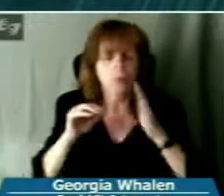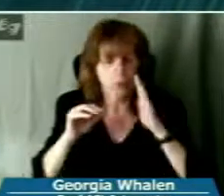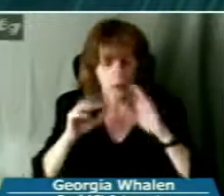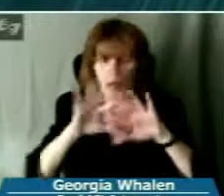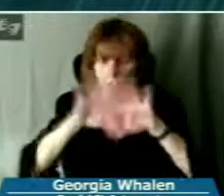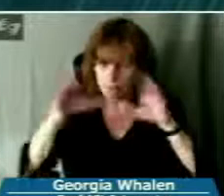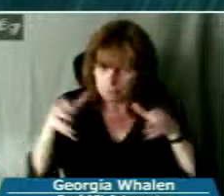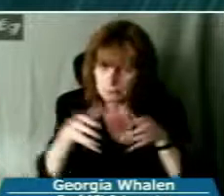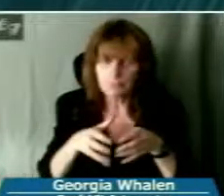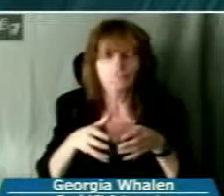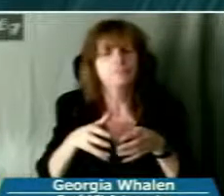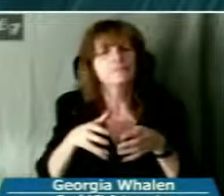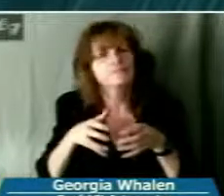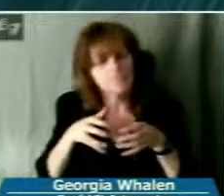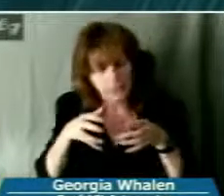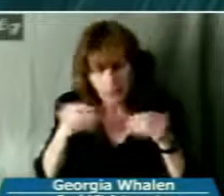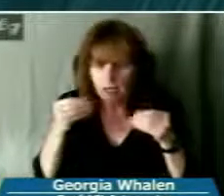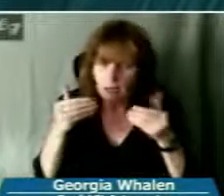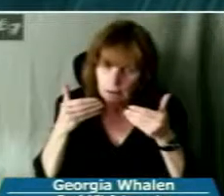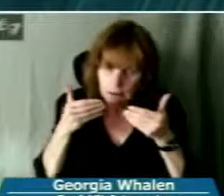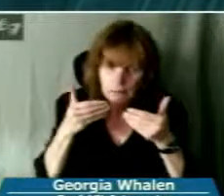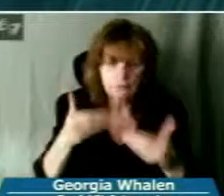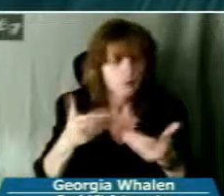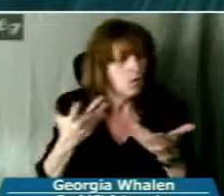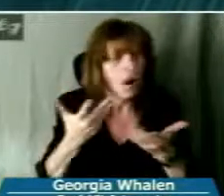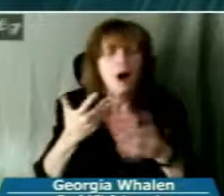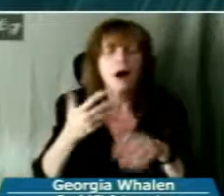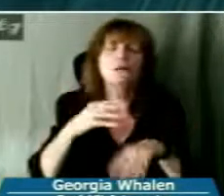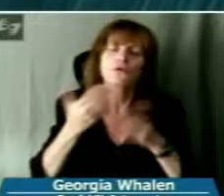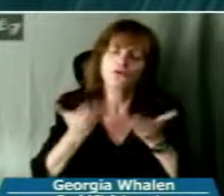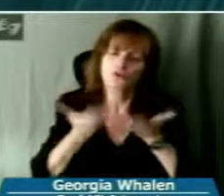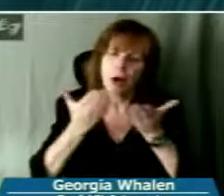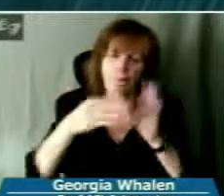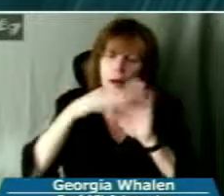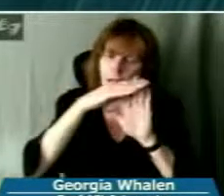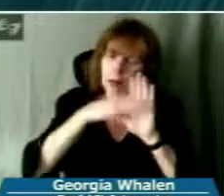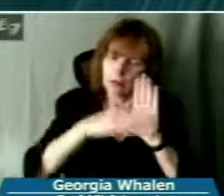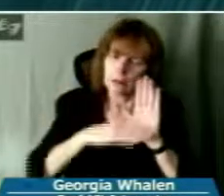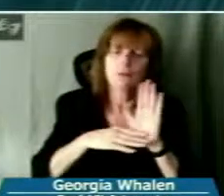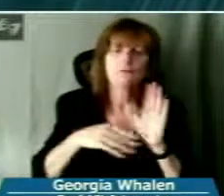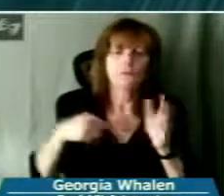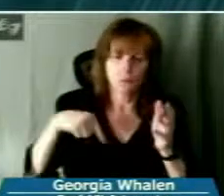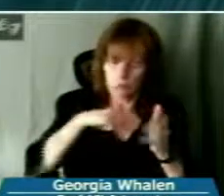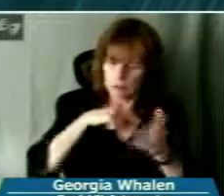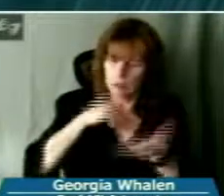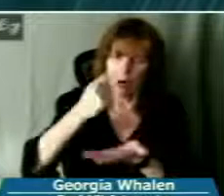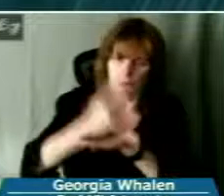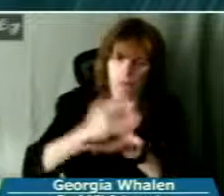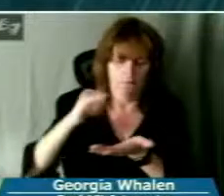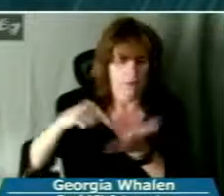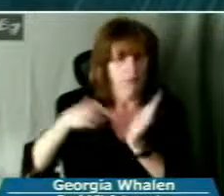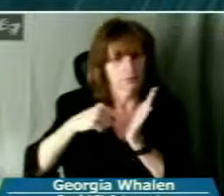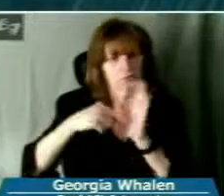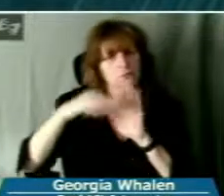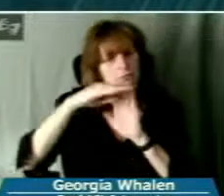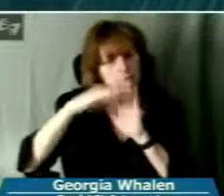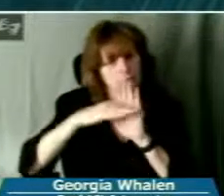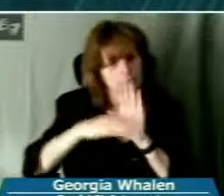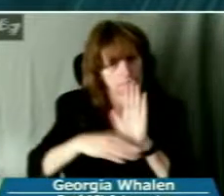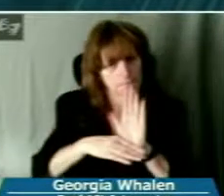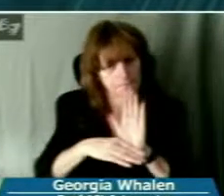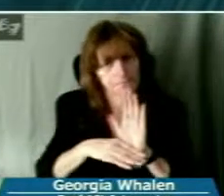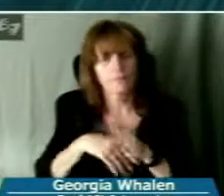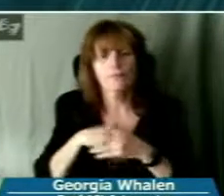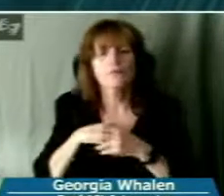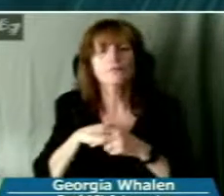recommendations which we can action. So there's a number of the things that I've enumerated that I think we can bring